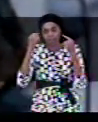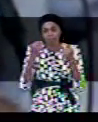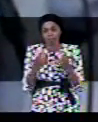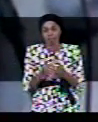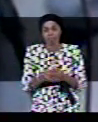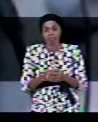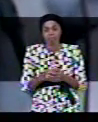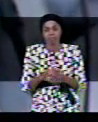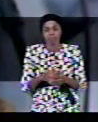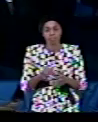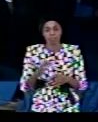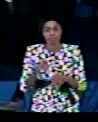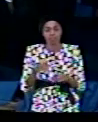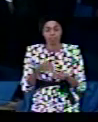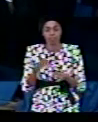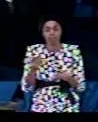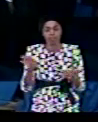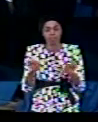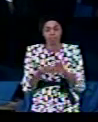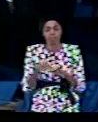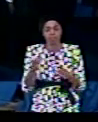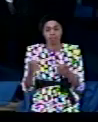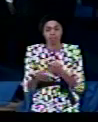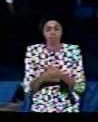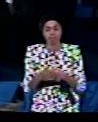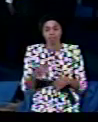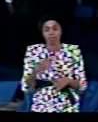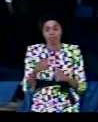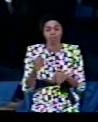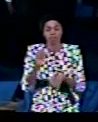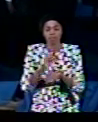memories. At the end of the day when work was